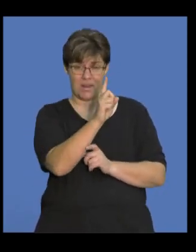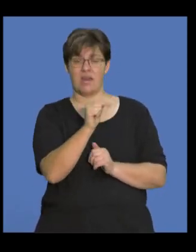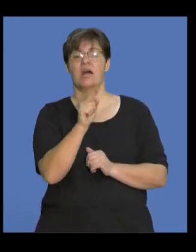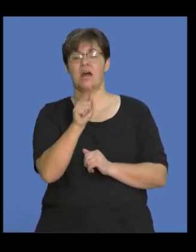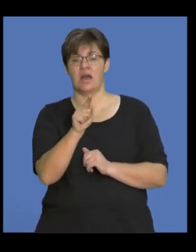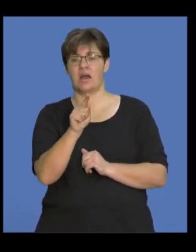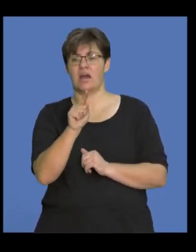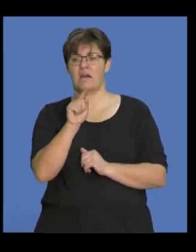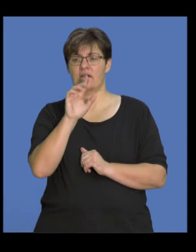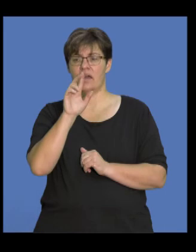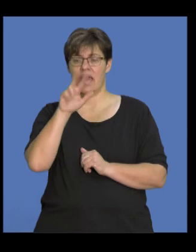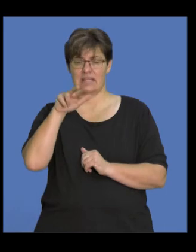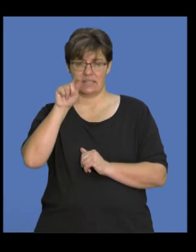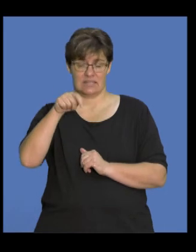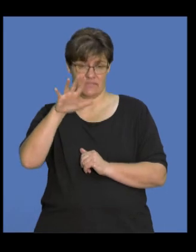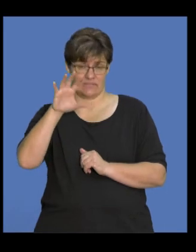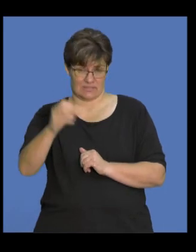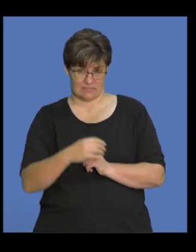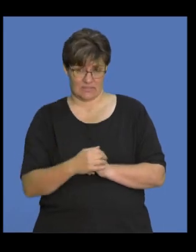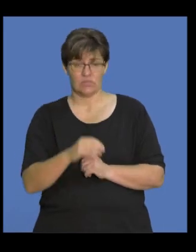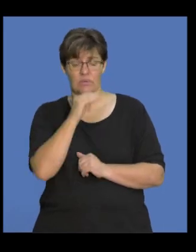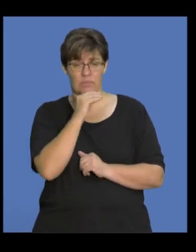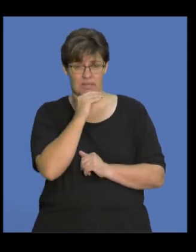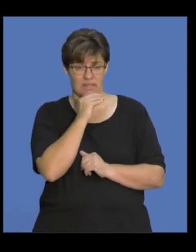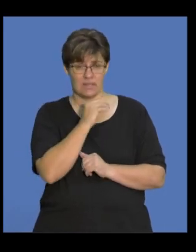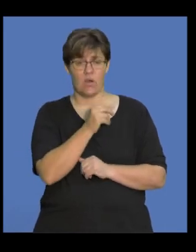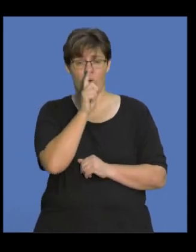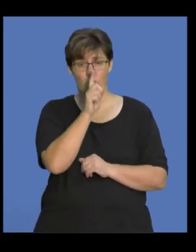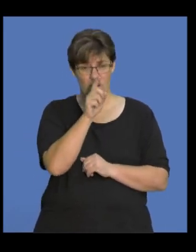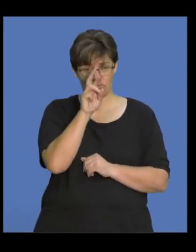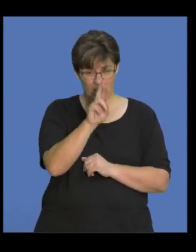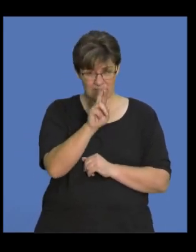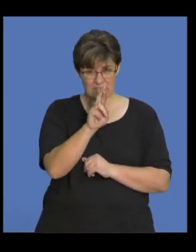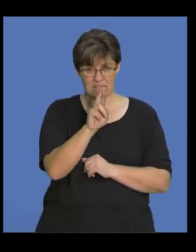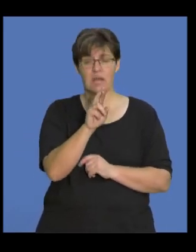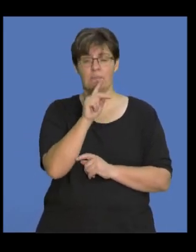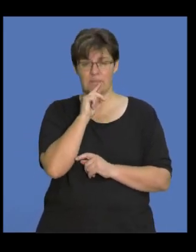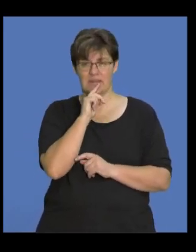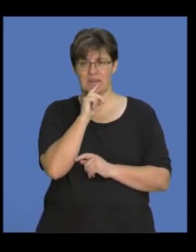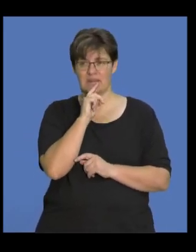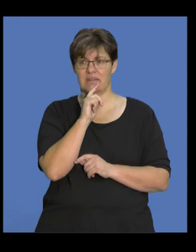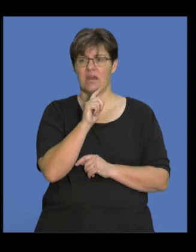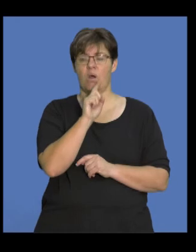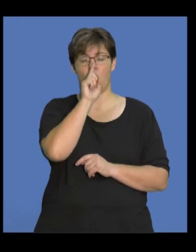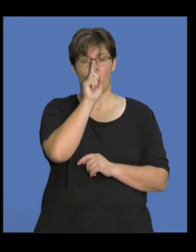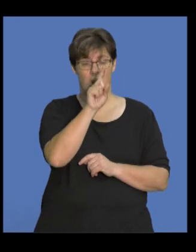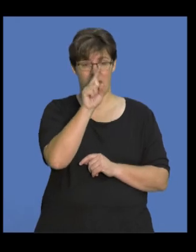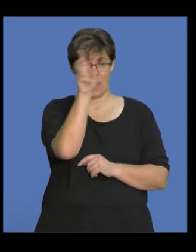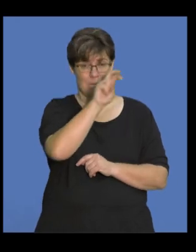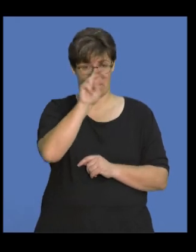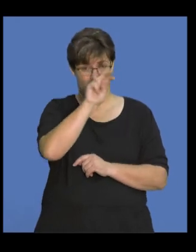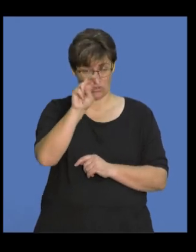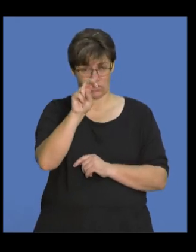convert around, it means 1 rand is actually going to be 1 pound over 18